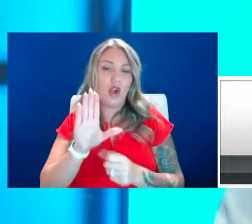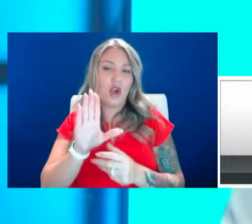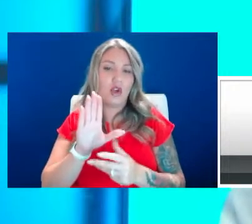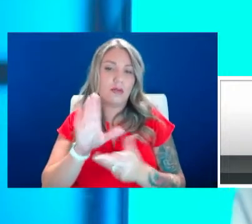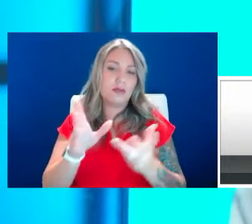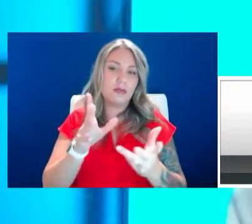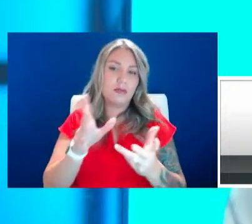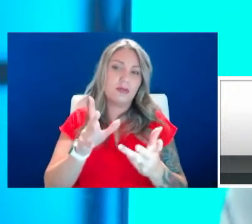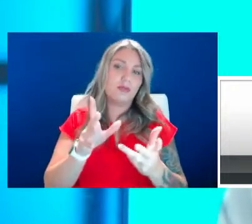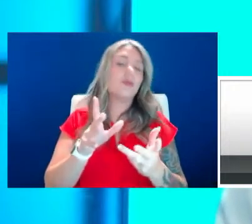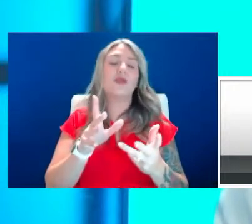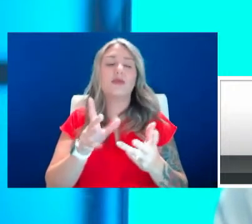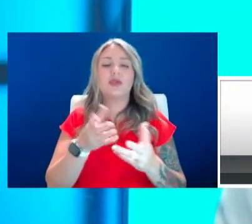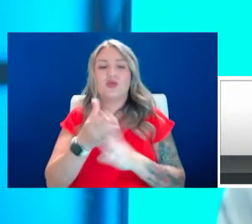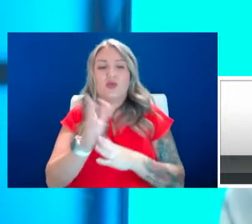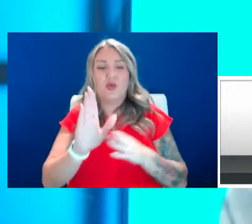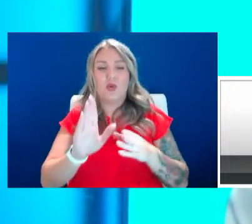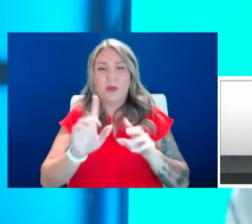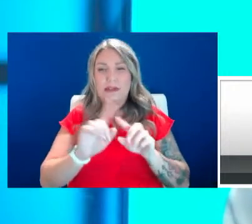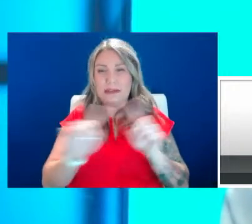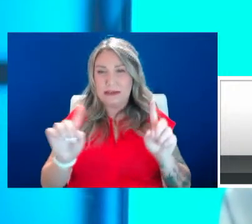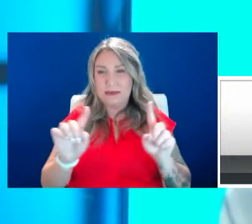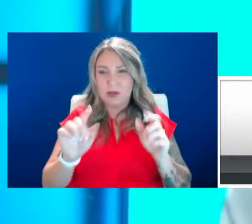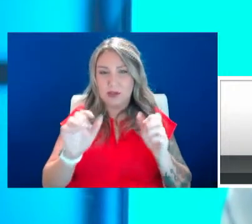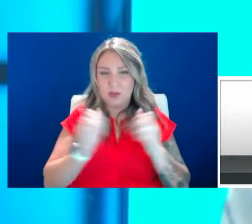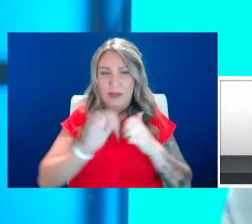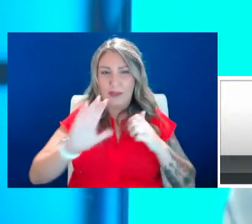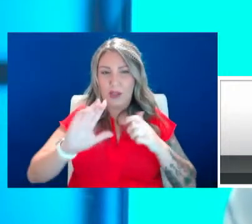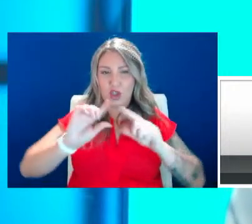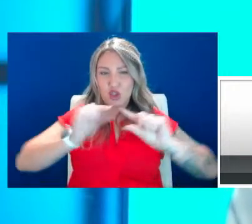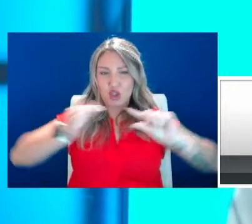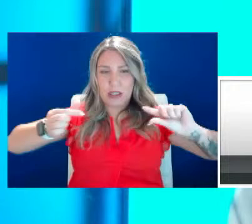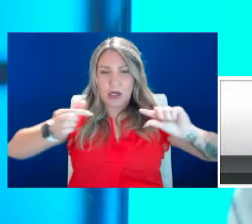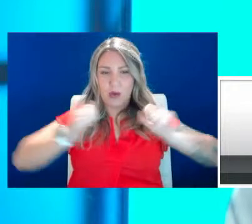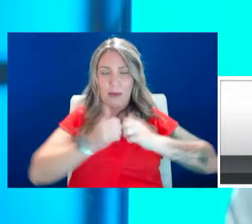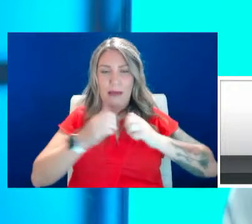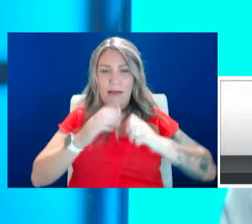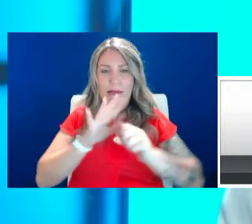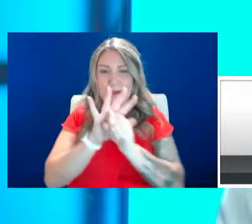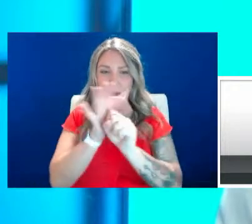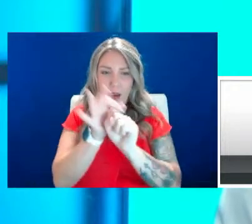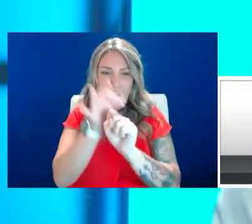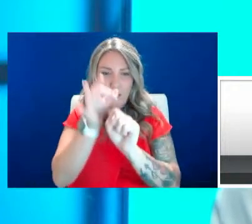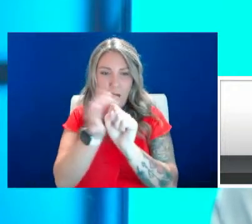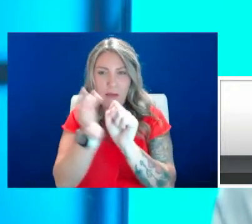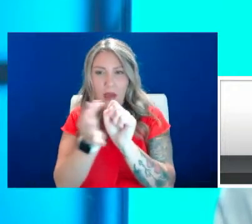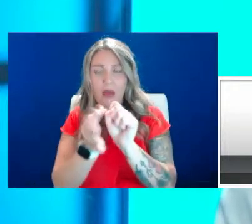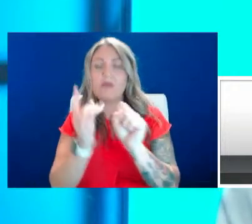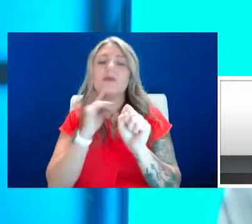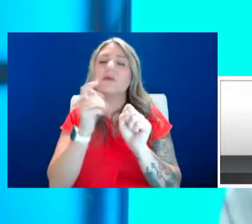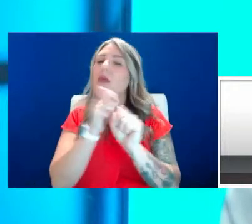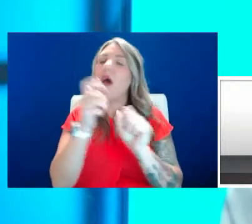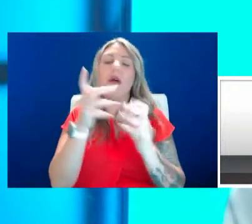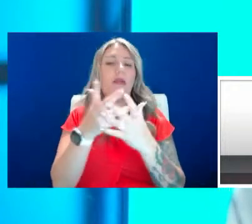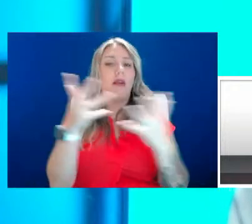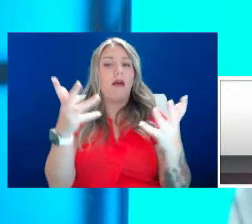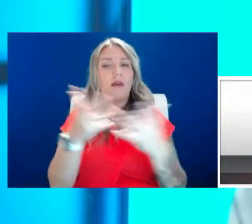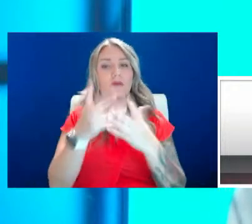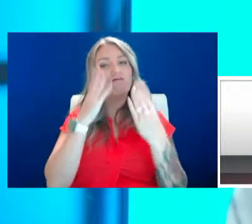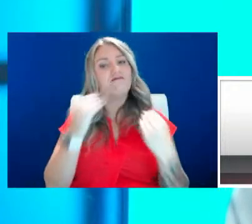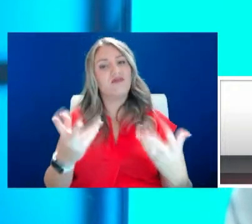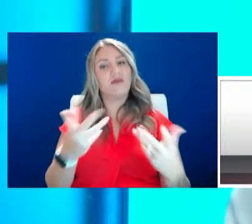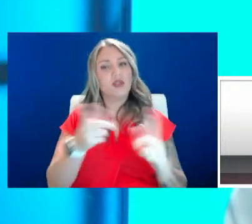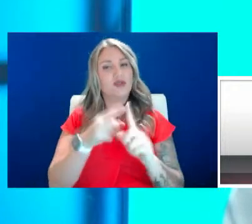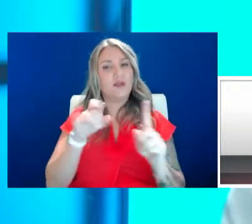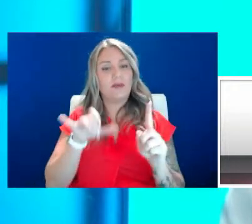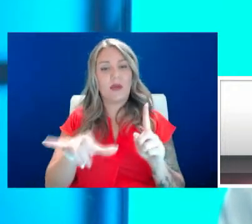designations. It's through differences in their genome, and especially the spike. So right now there's still not a lot of information out about it. Very, very small amount